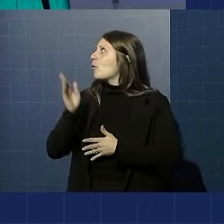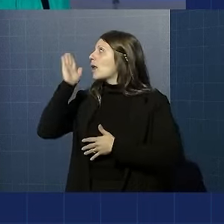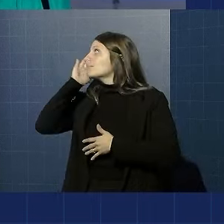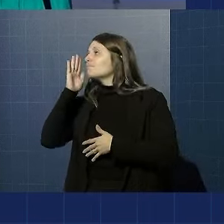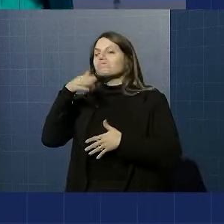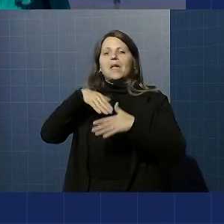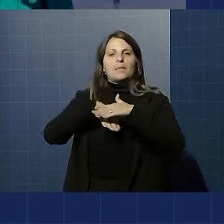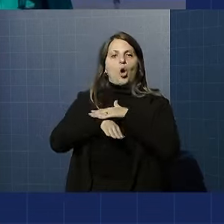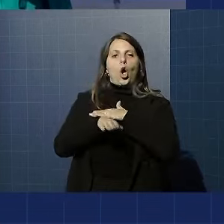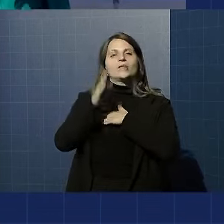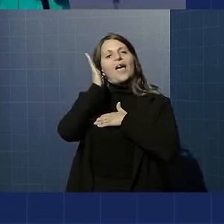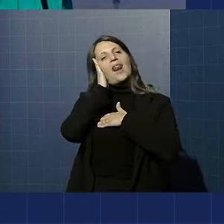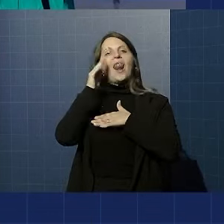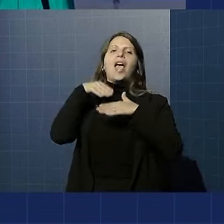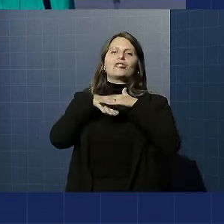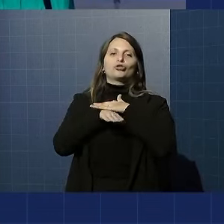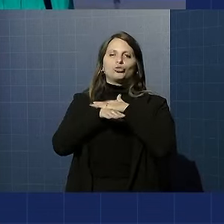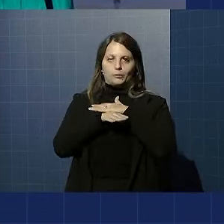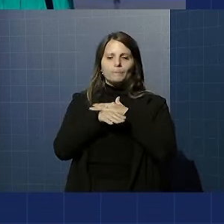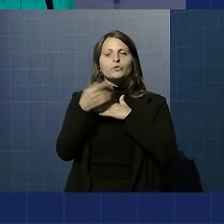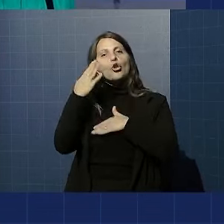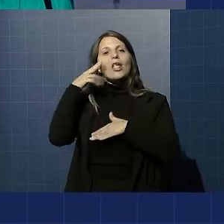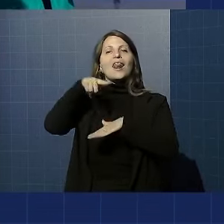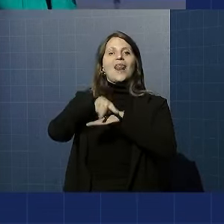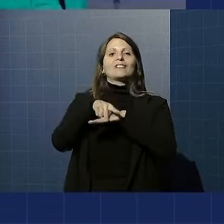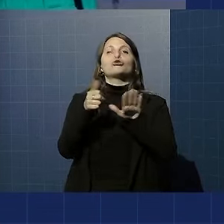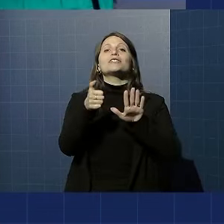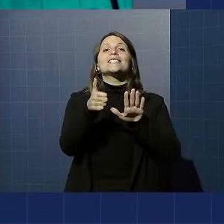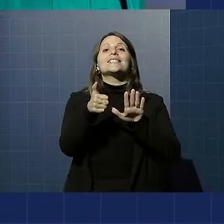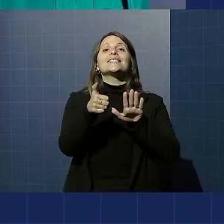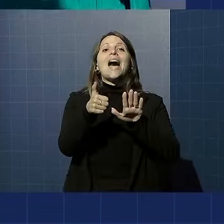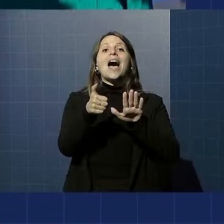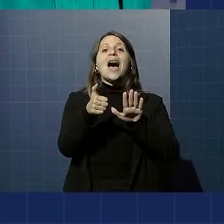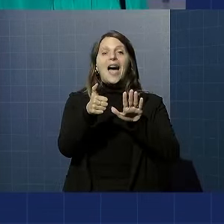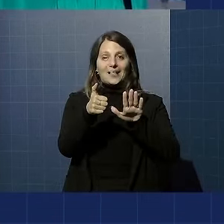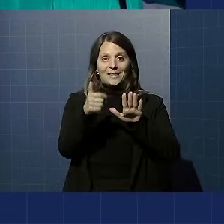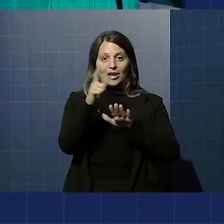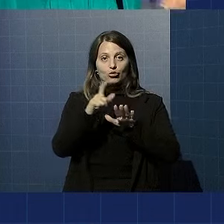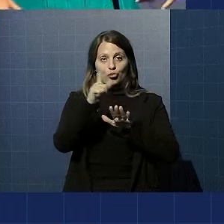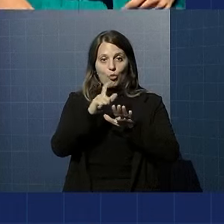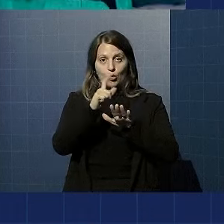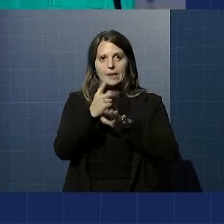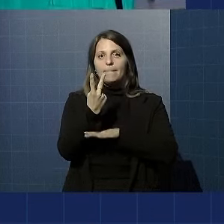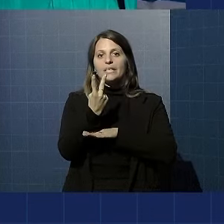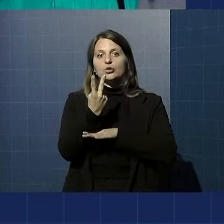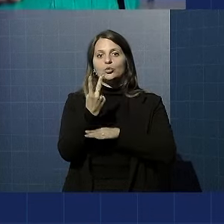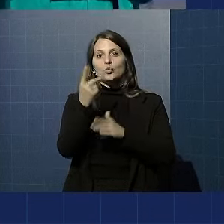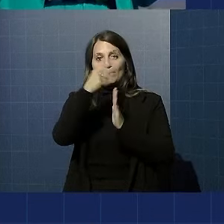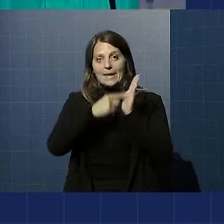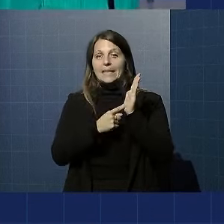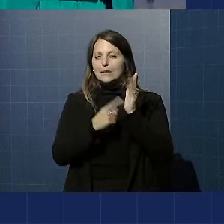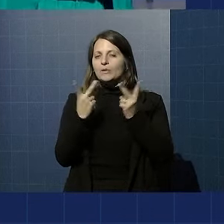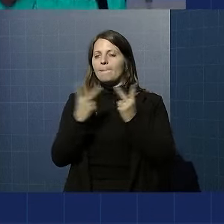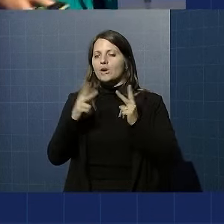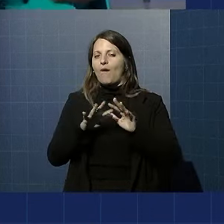days, 6-0, 2 months. And they need to stay in bed for the whole period of 2 months. They cannot come out, they